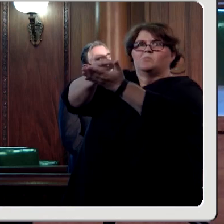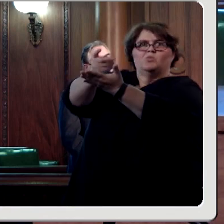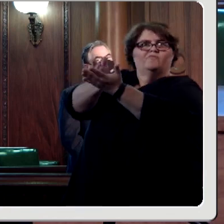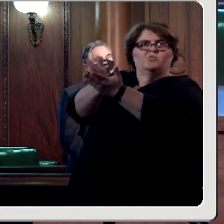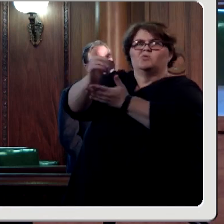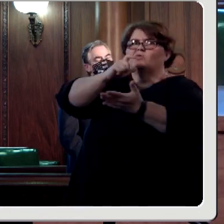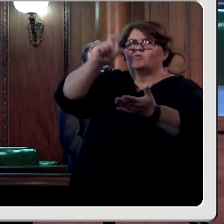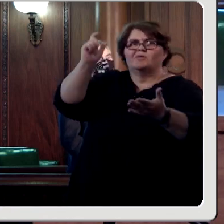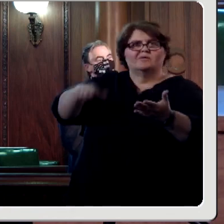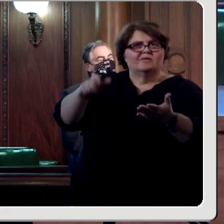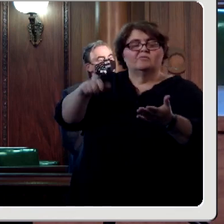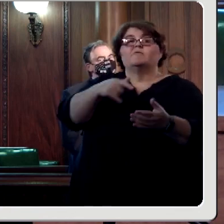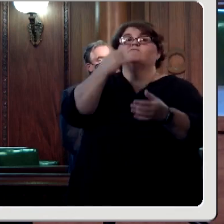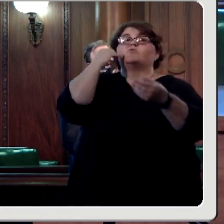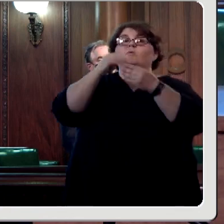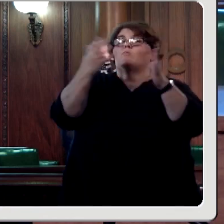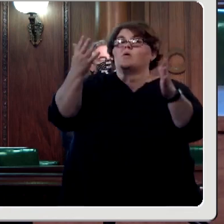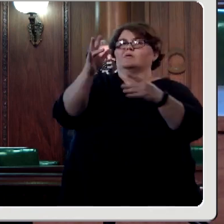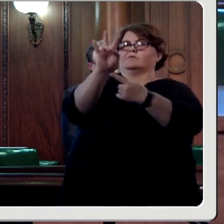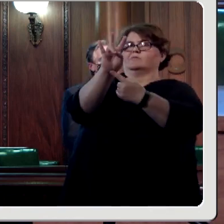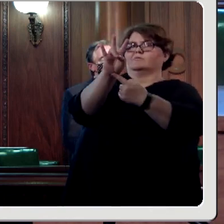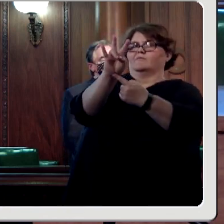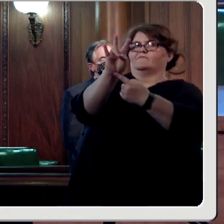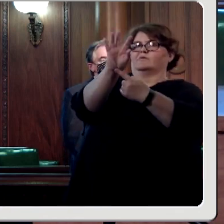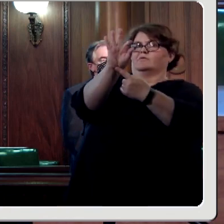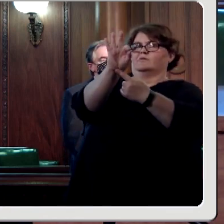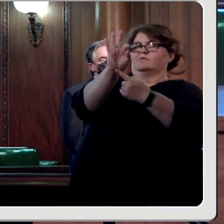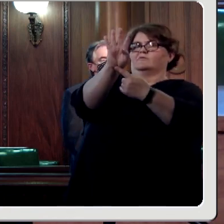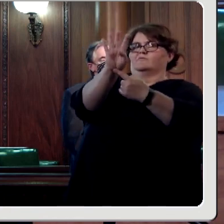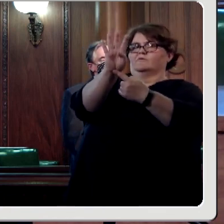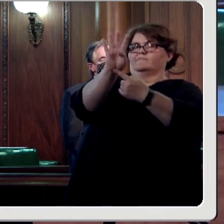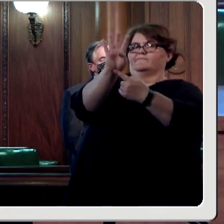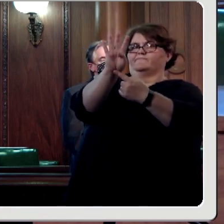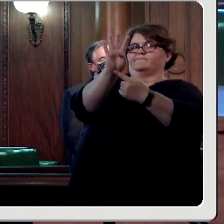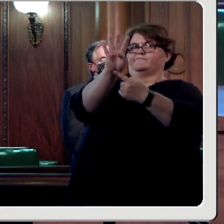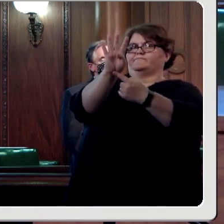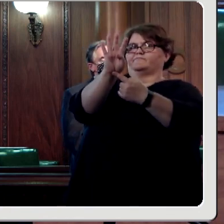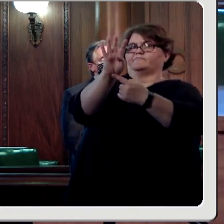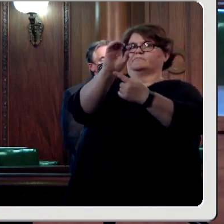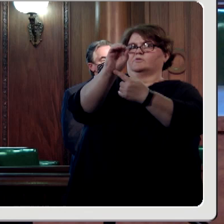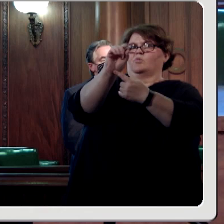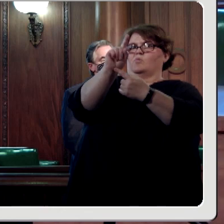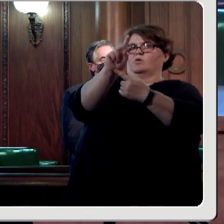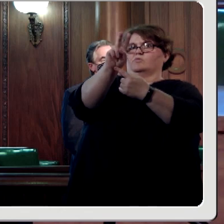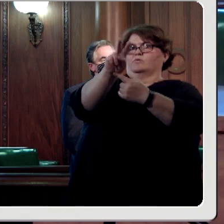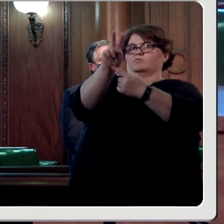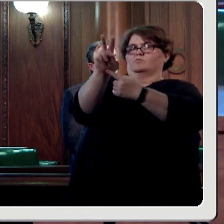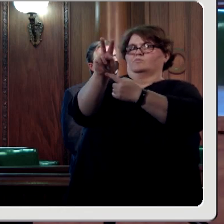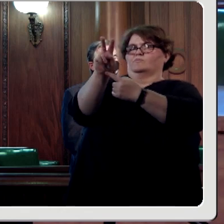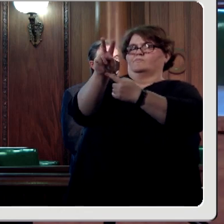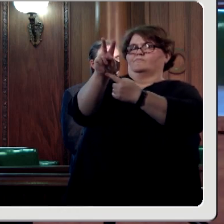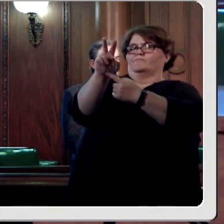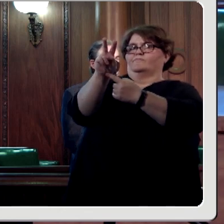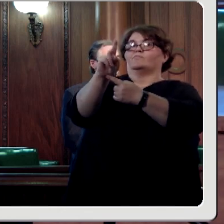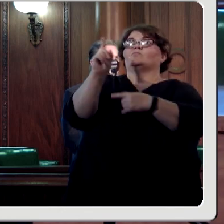794-0012, 413 area code. The testing site is at 298 Roose Street in Springfield. There's an